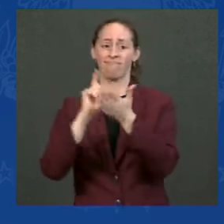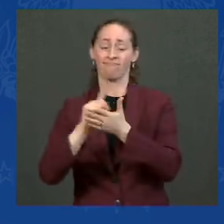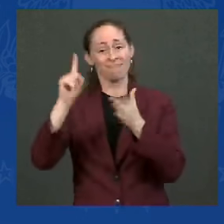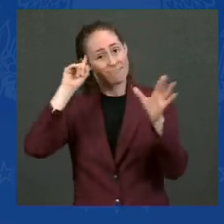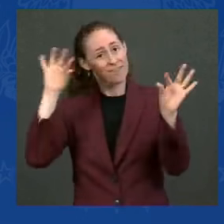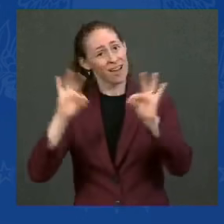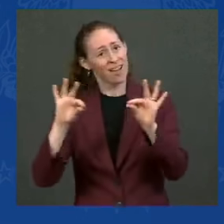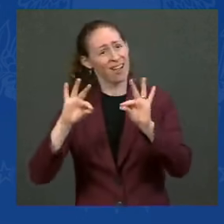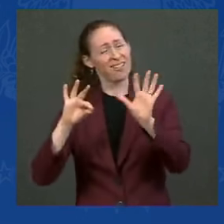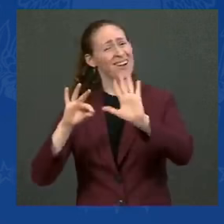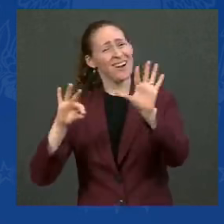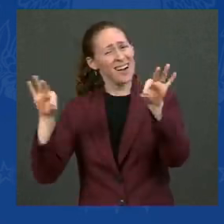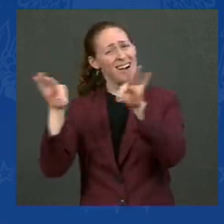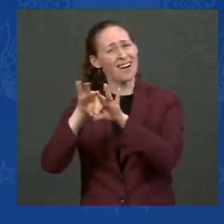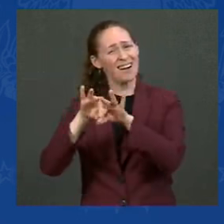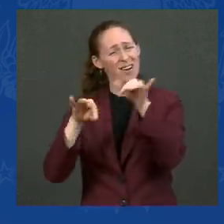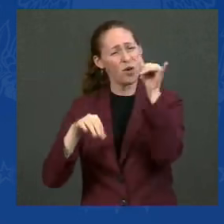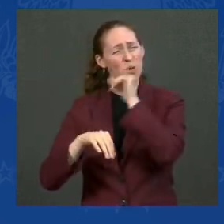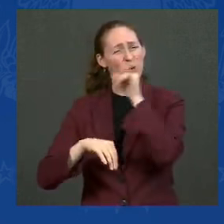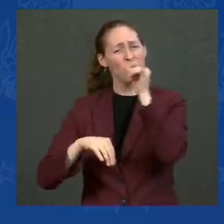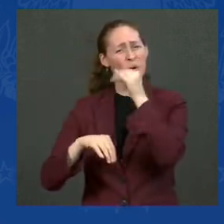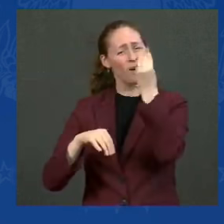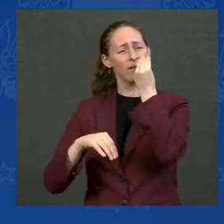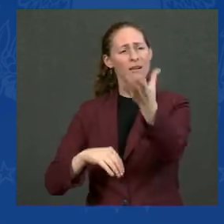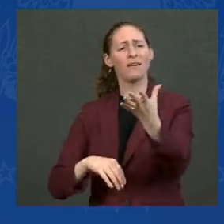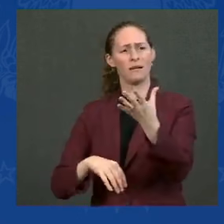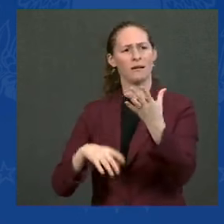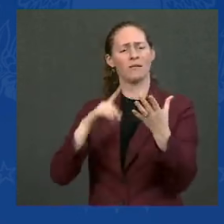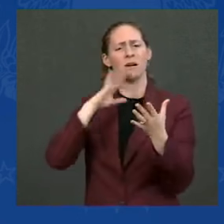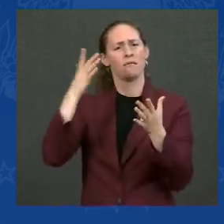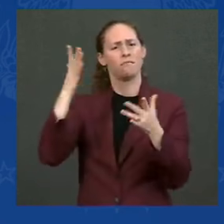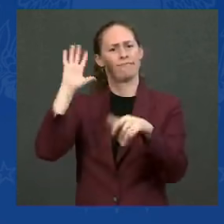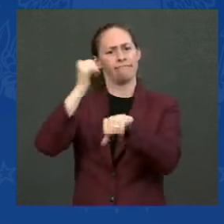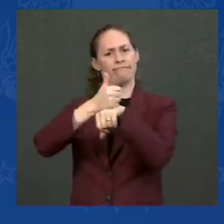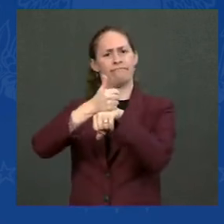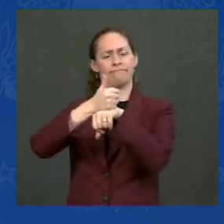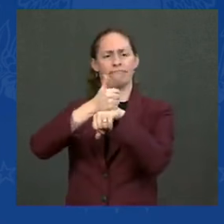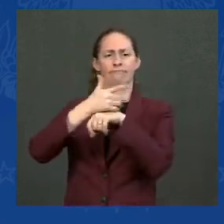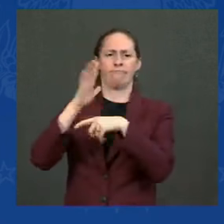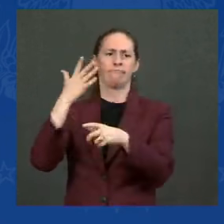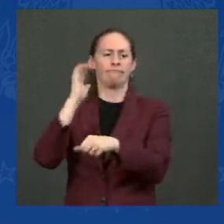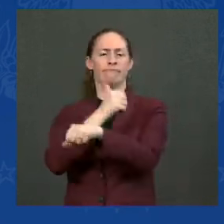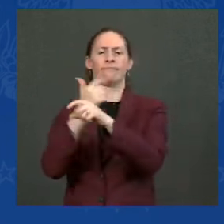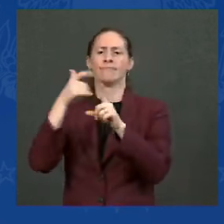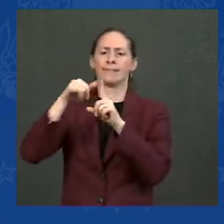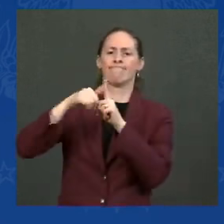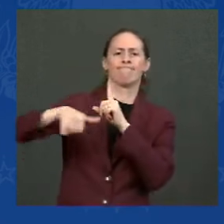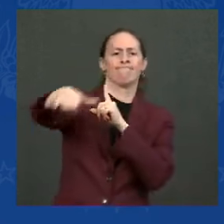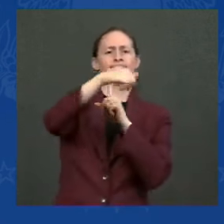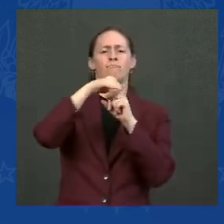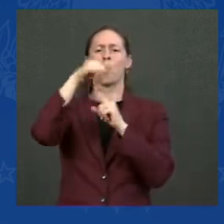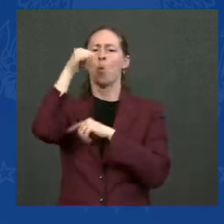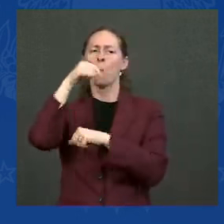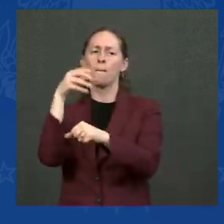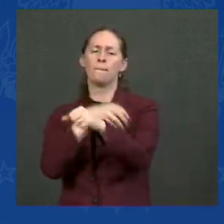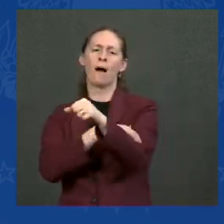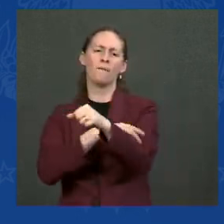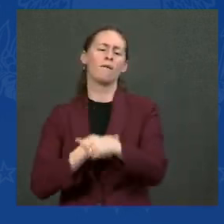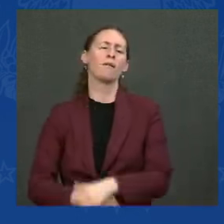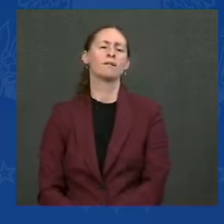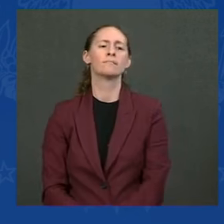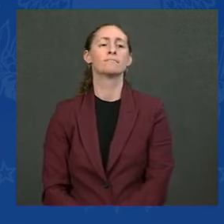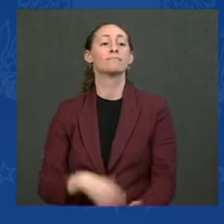easy, but you're setting an example and a powerful example. Second thing I'd like to say, today's report